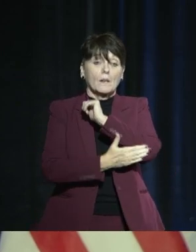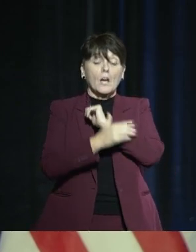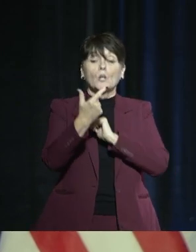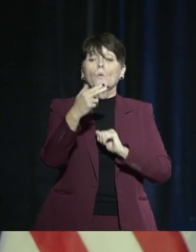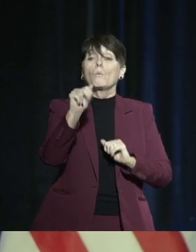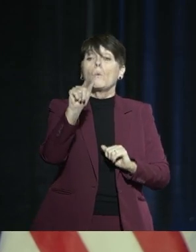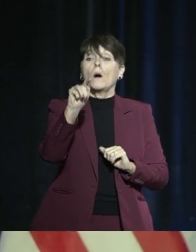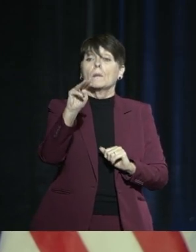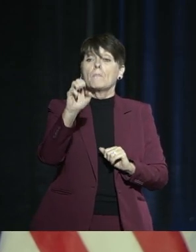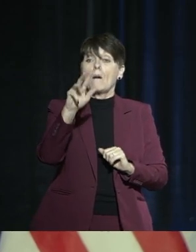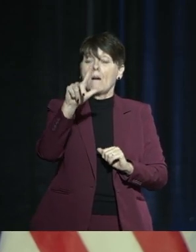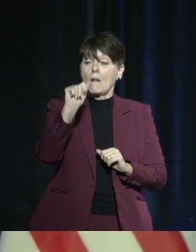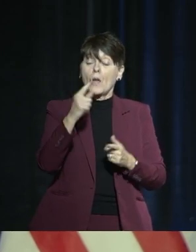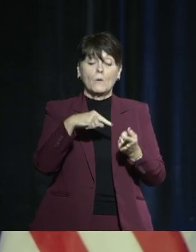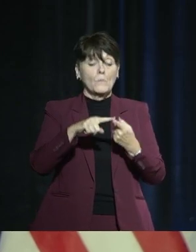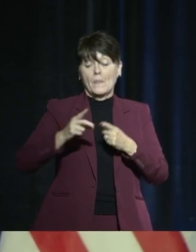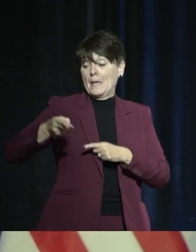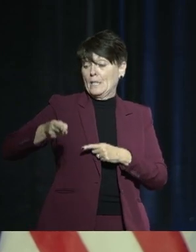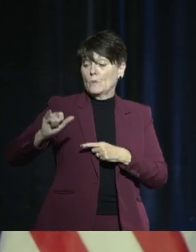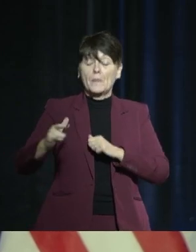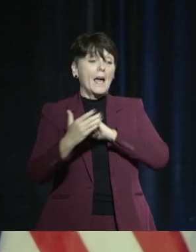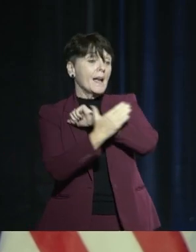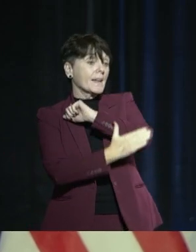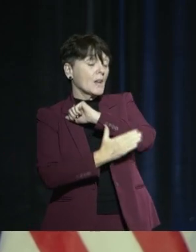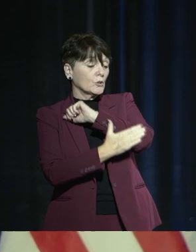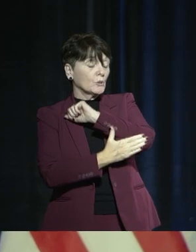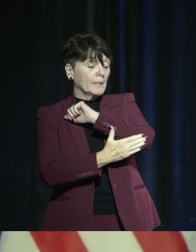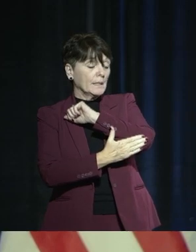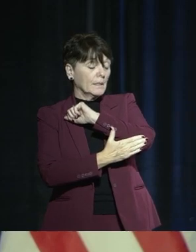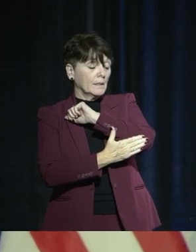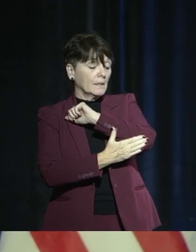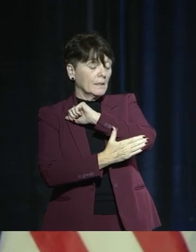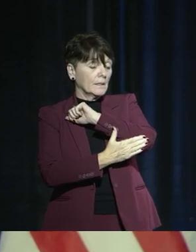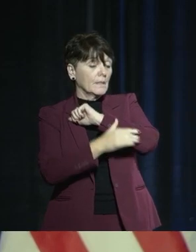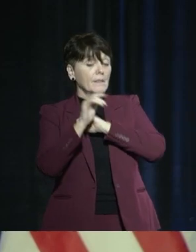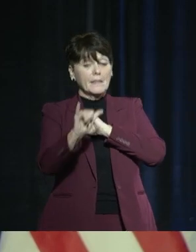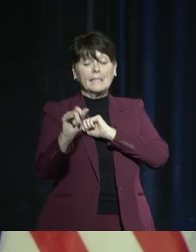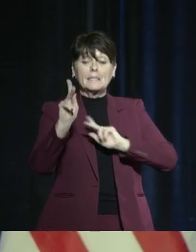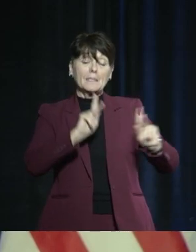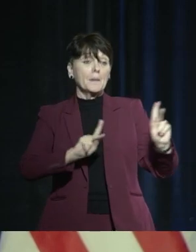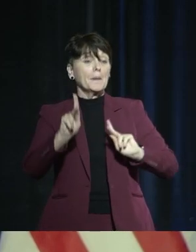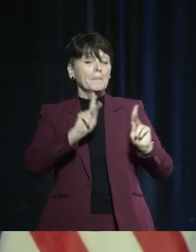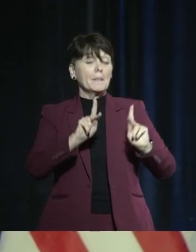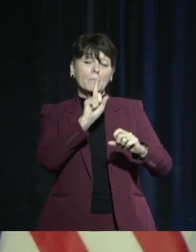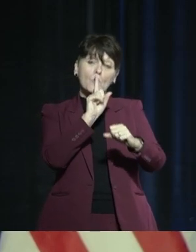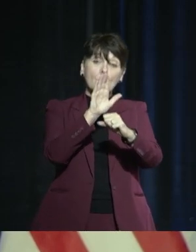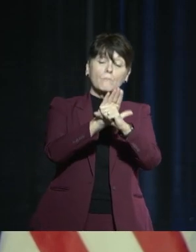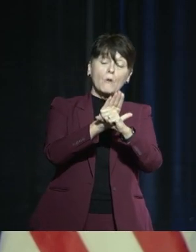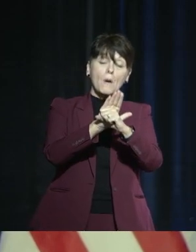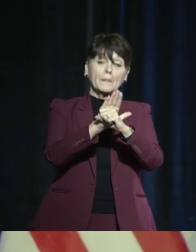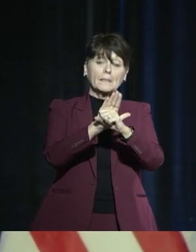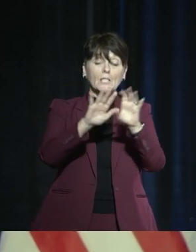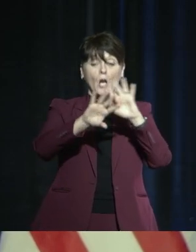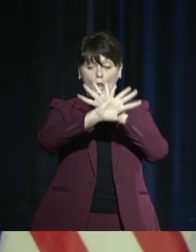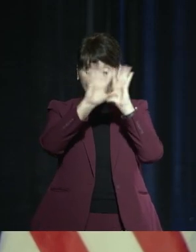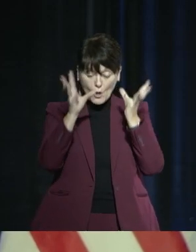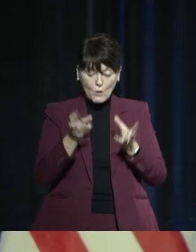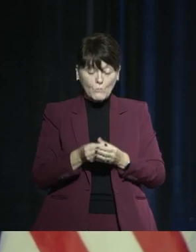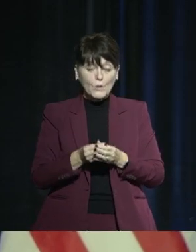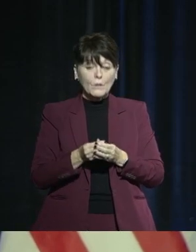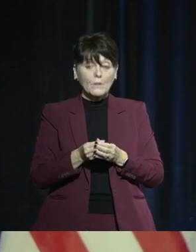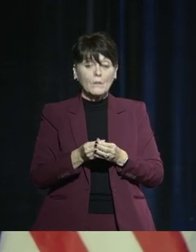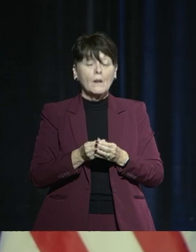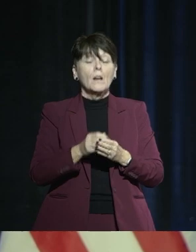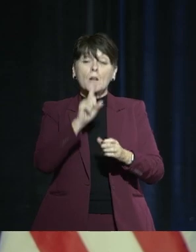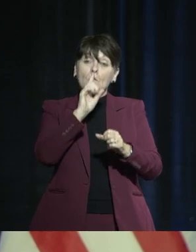Guatemala, where the history of that country is that these people promised the world, they promised